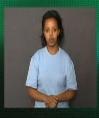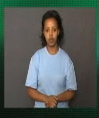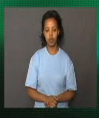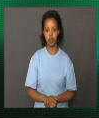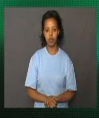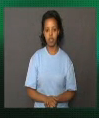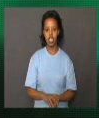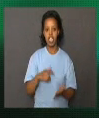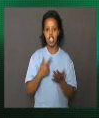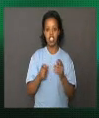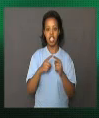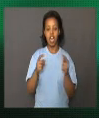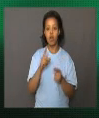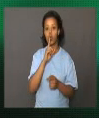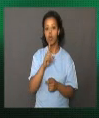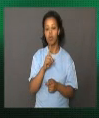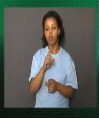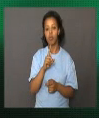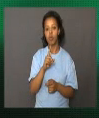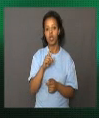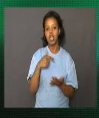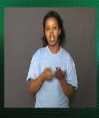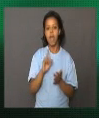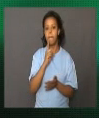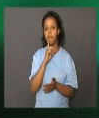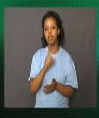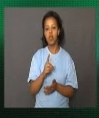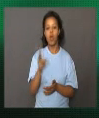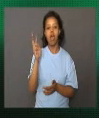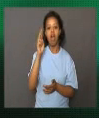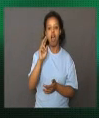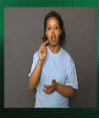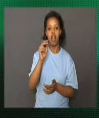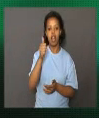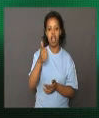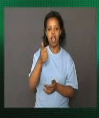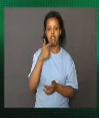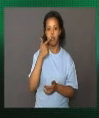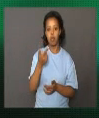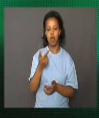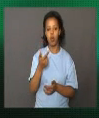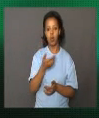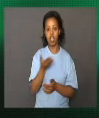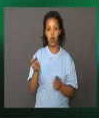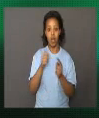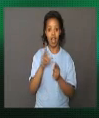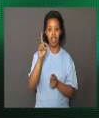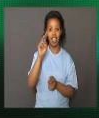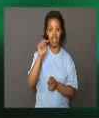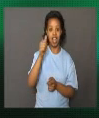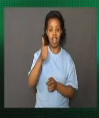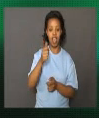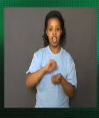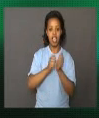The reverse transcriptase changes the RNA into DNA using